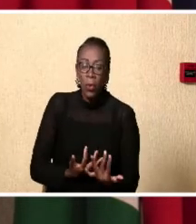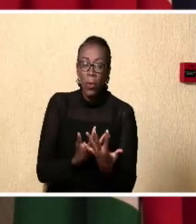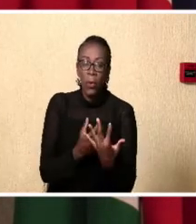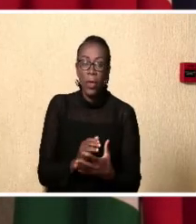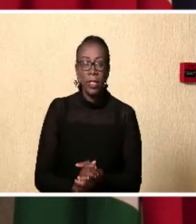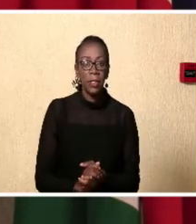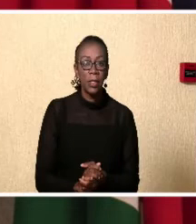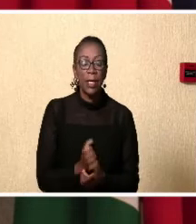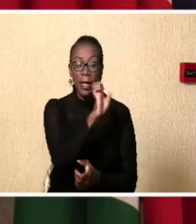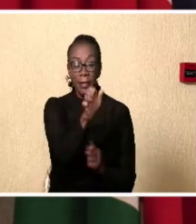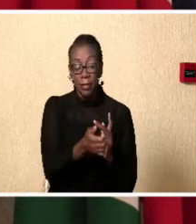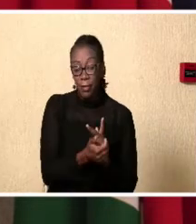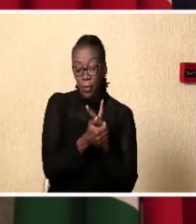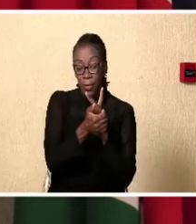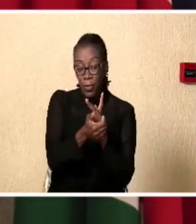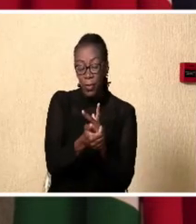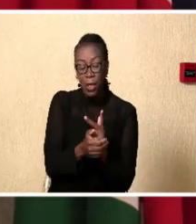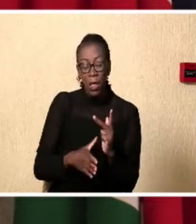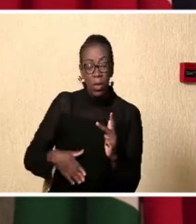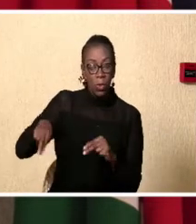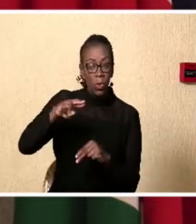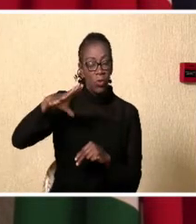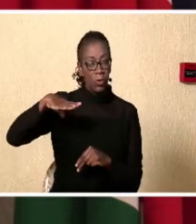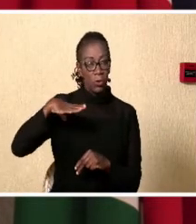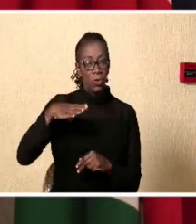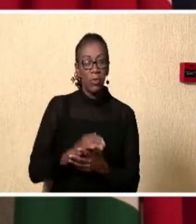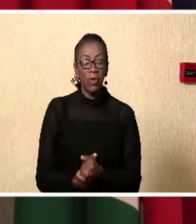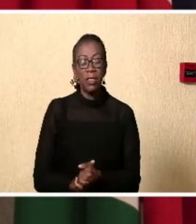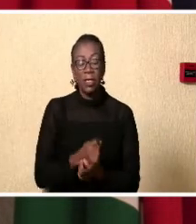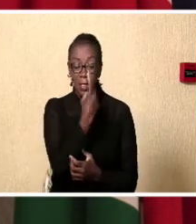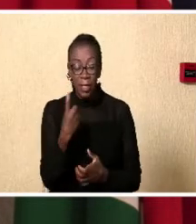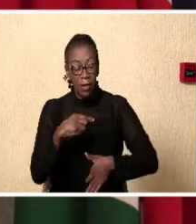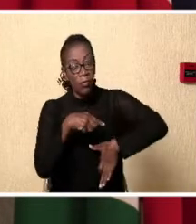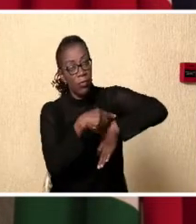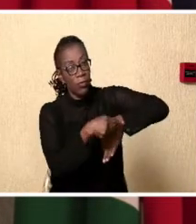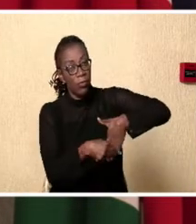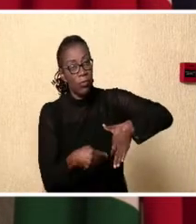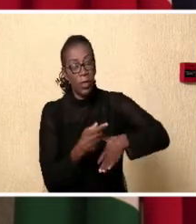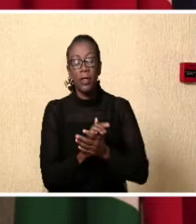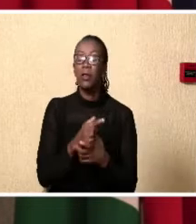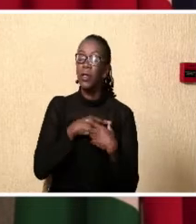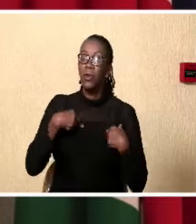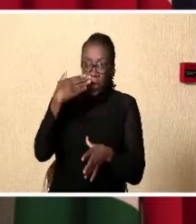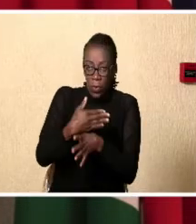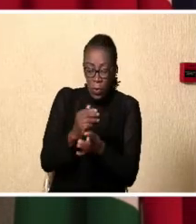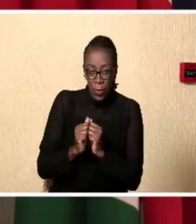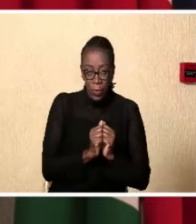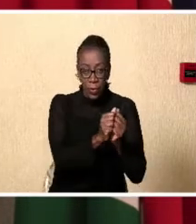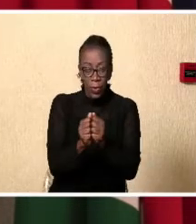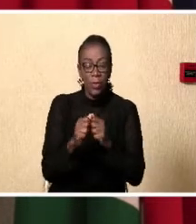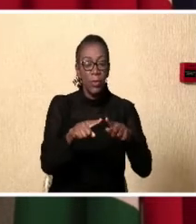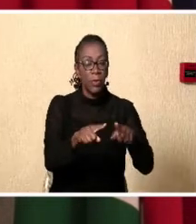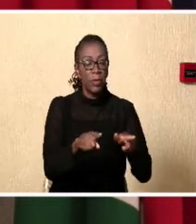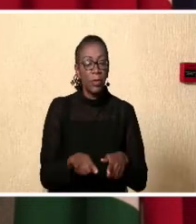supervisor in each region who's supervising other social workers. We are working together with stakeholders. If